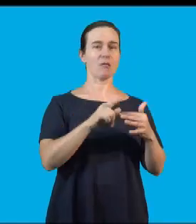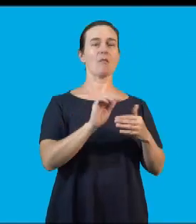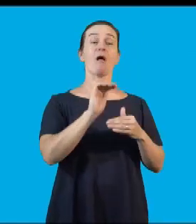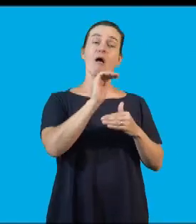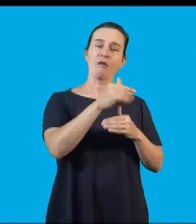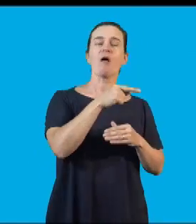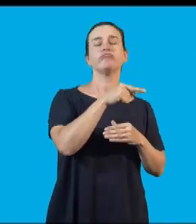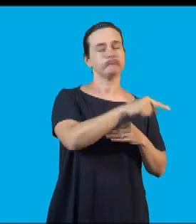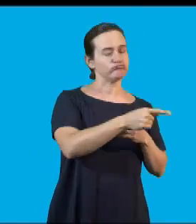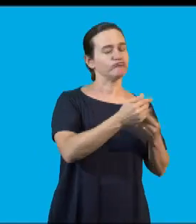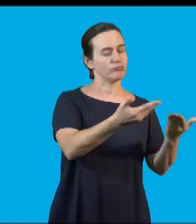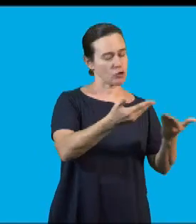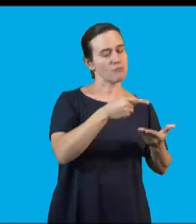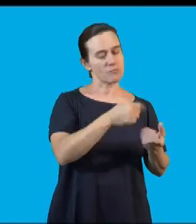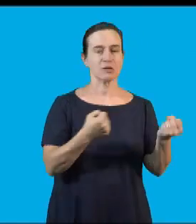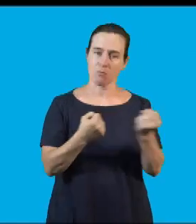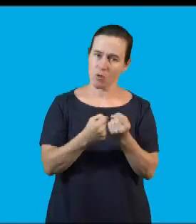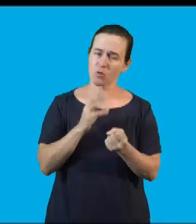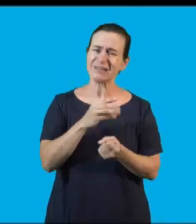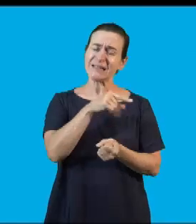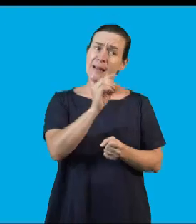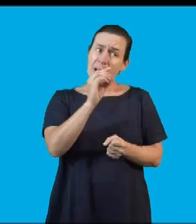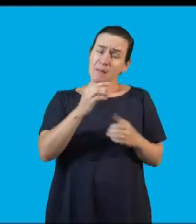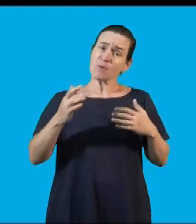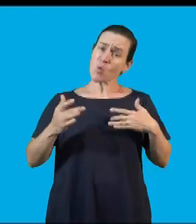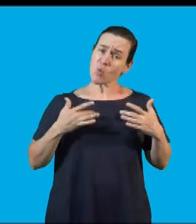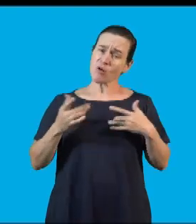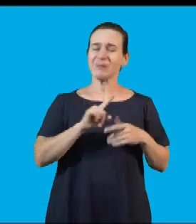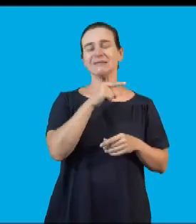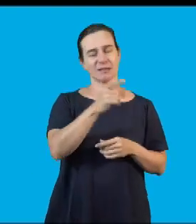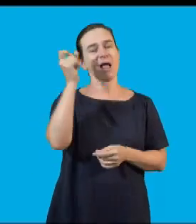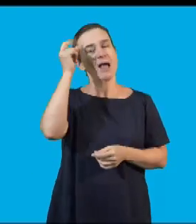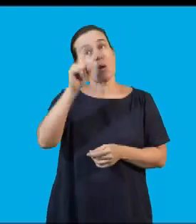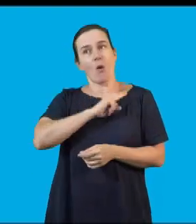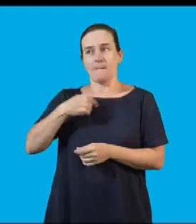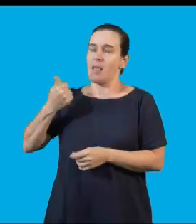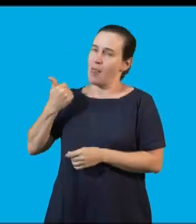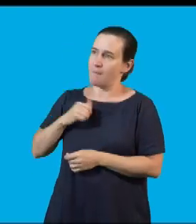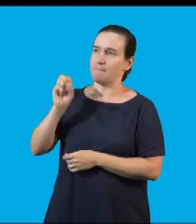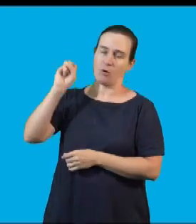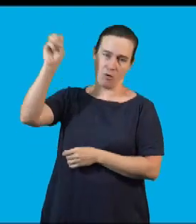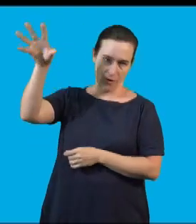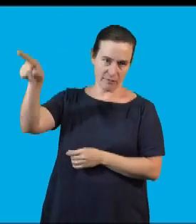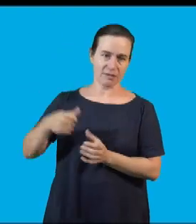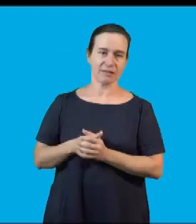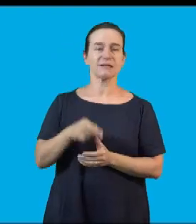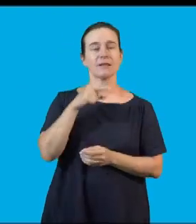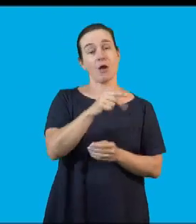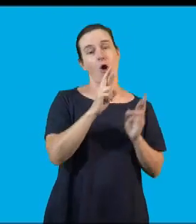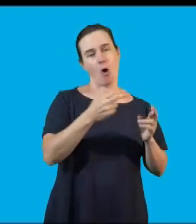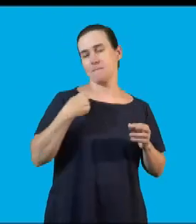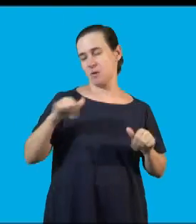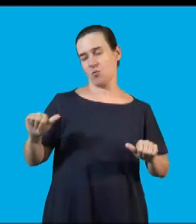they expressed their support. They still have concerns, but they understand my reasons and wish me well. I